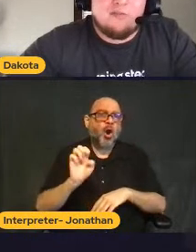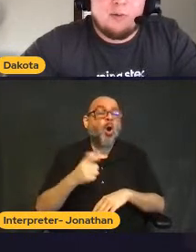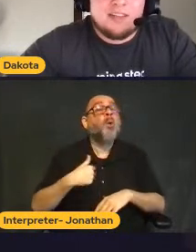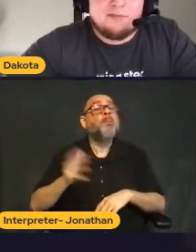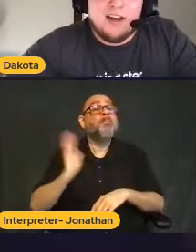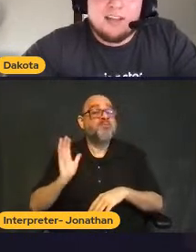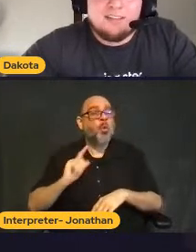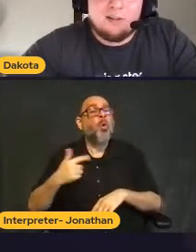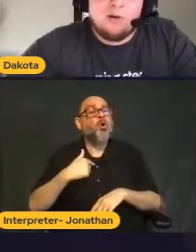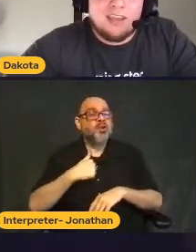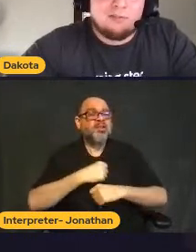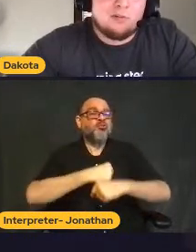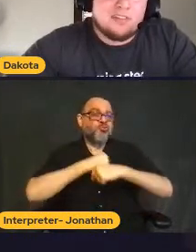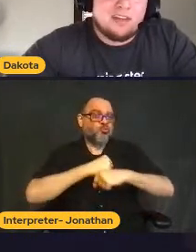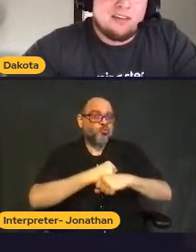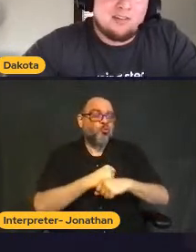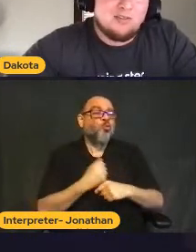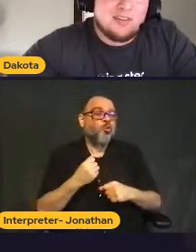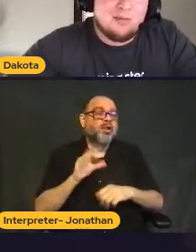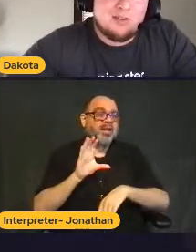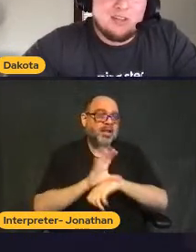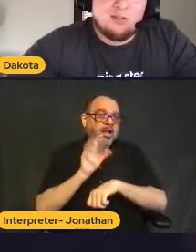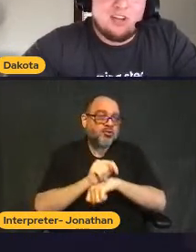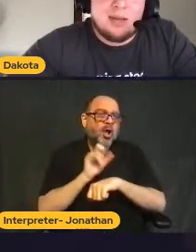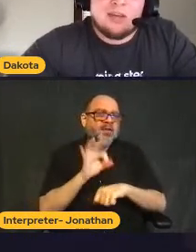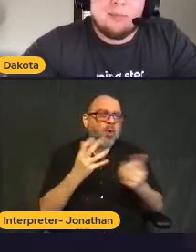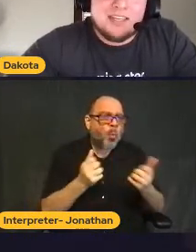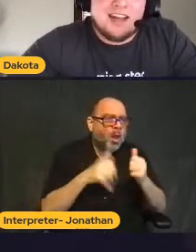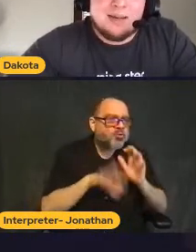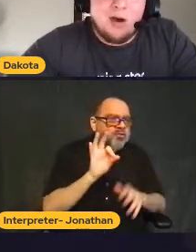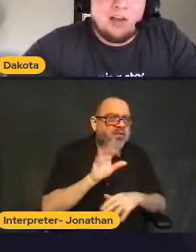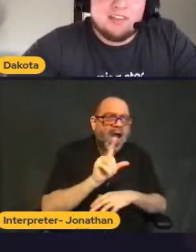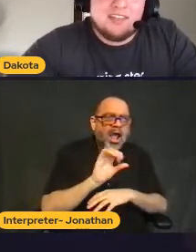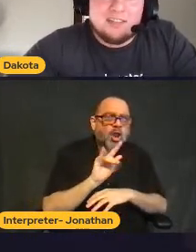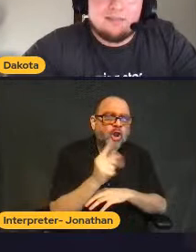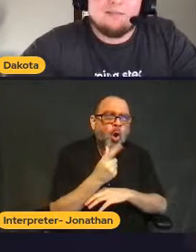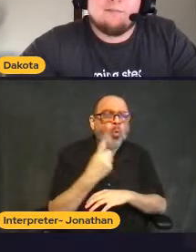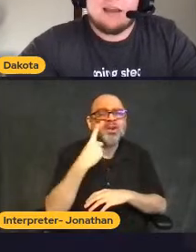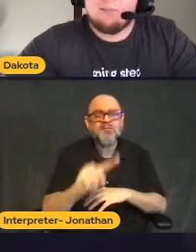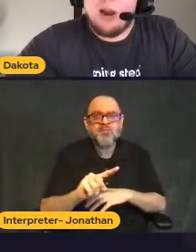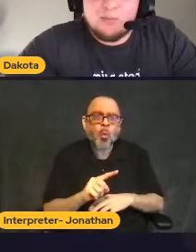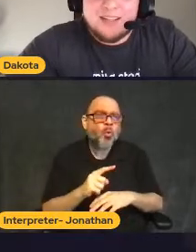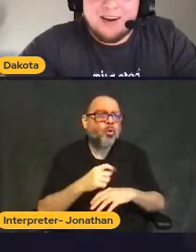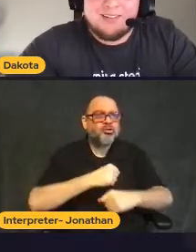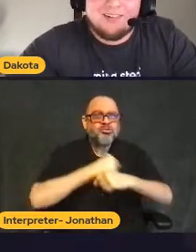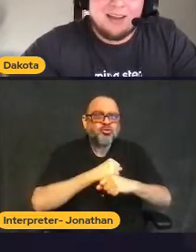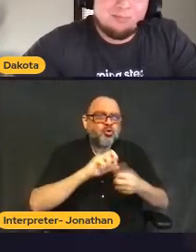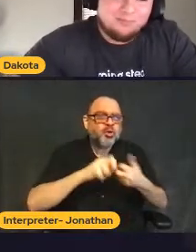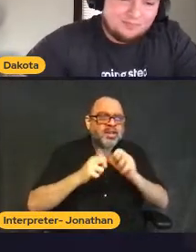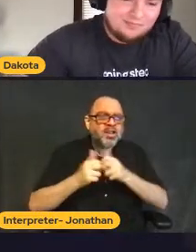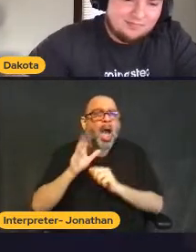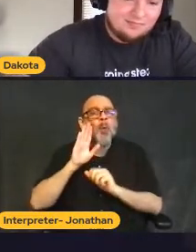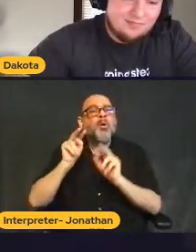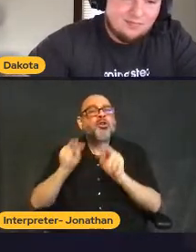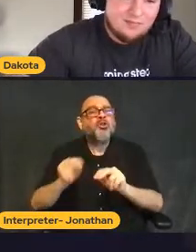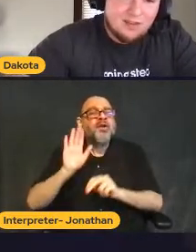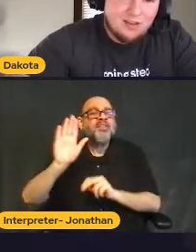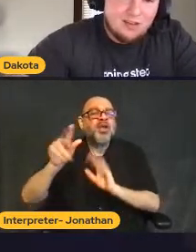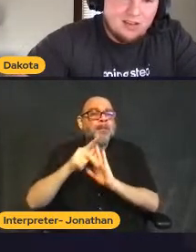consultant, if I wanted to find the low-hanging fruit of security issues, I would usually go shake up a company's IAM policies and find problems there, right?